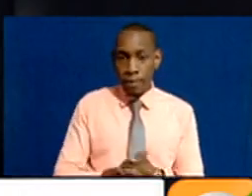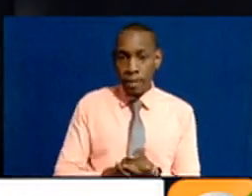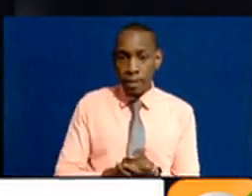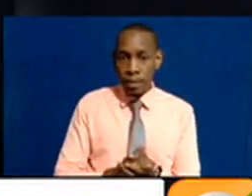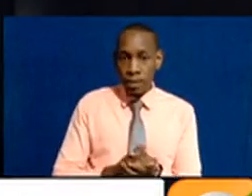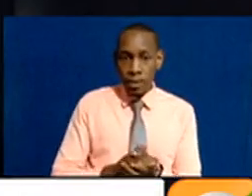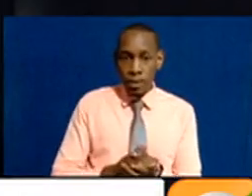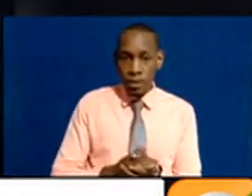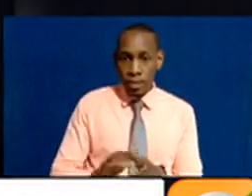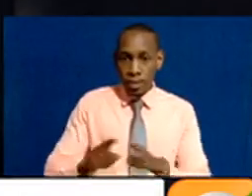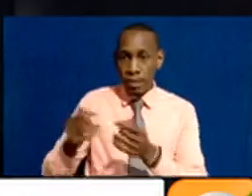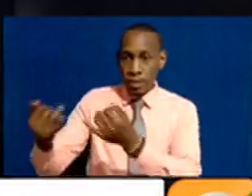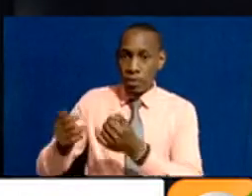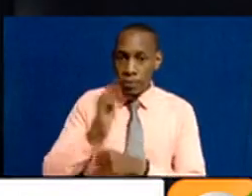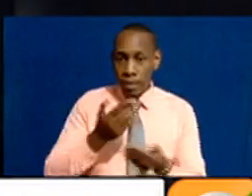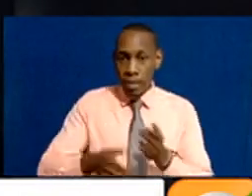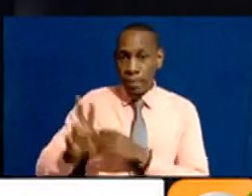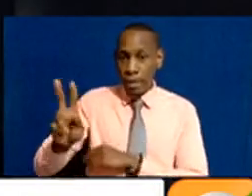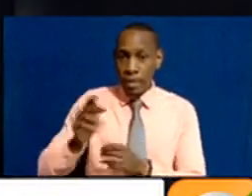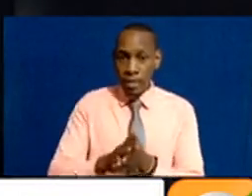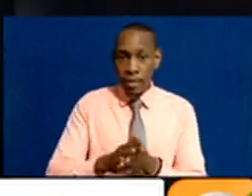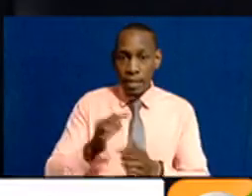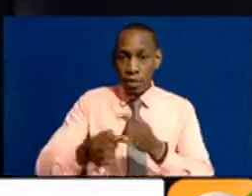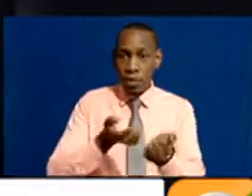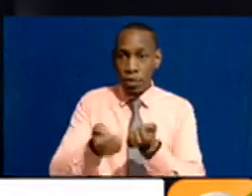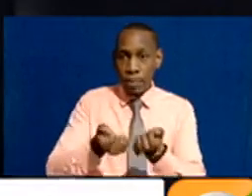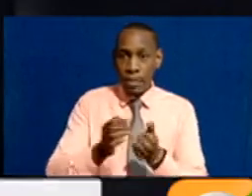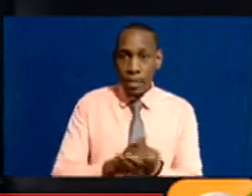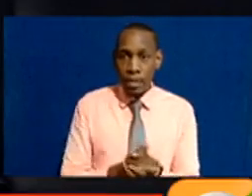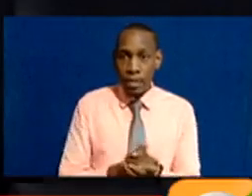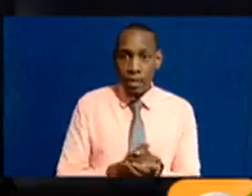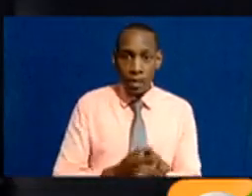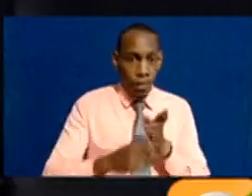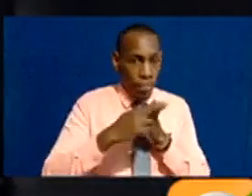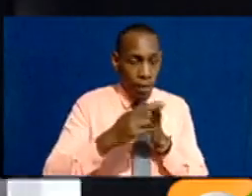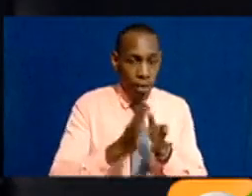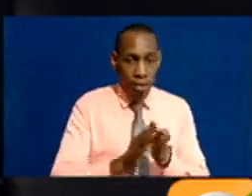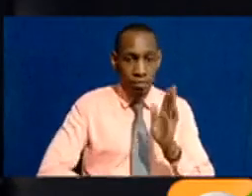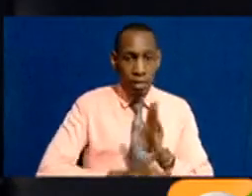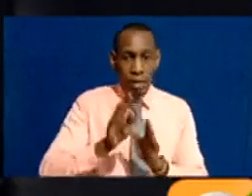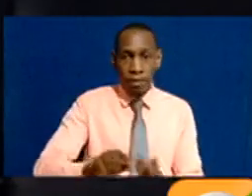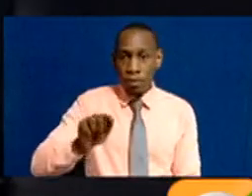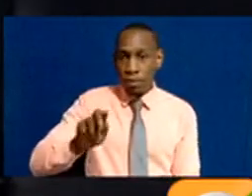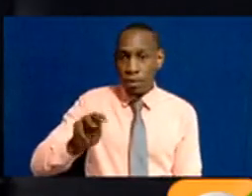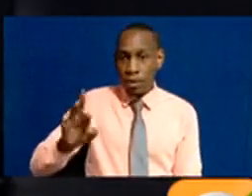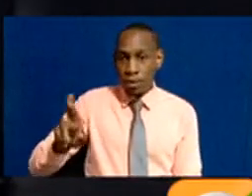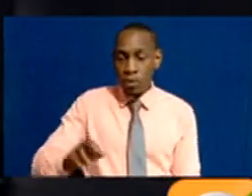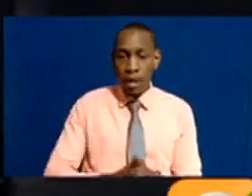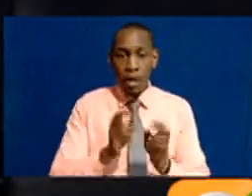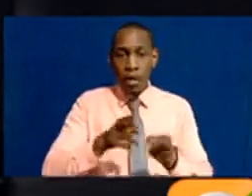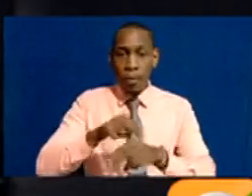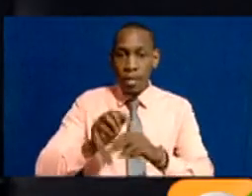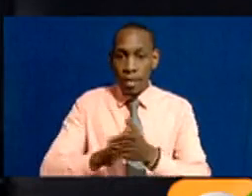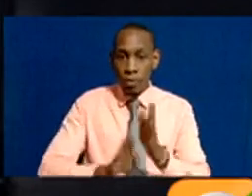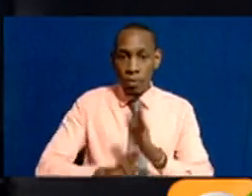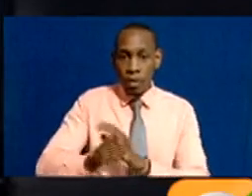that is going to be introduced in Kenya and commercialized, the rats developed tumors. And tumors, often when you get tumors, they